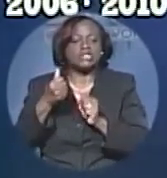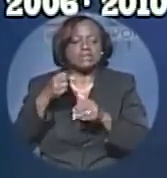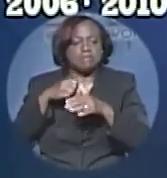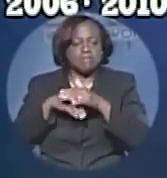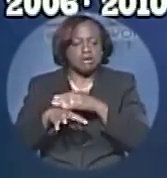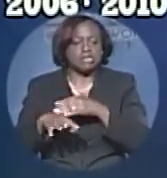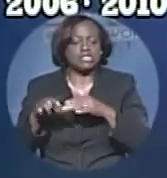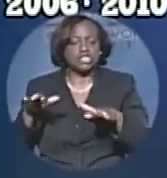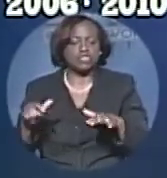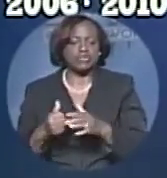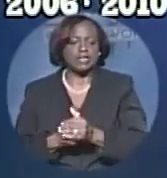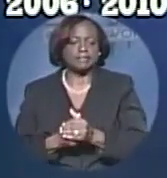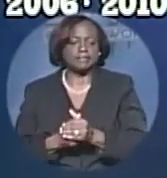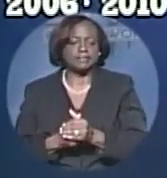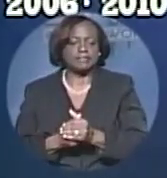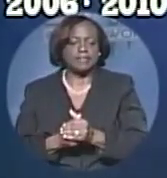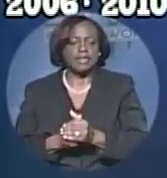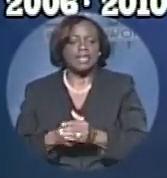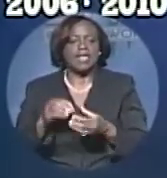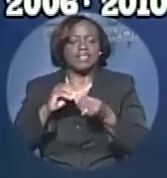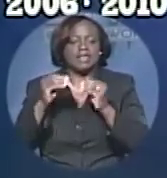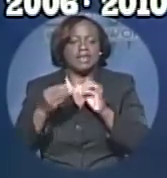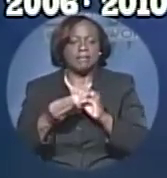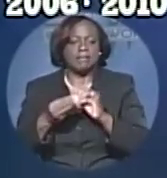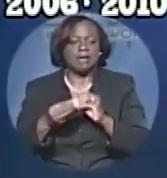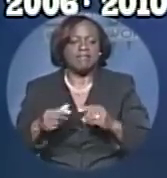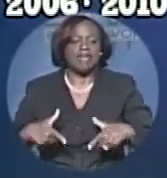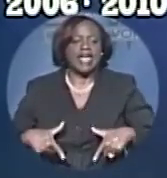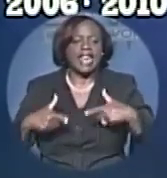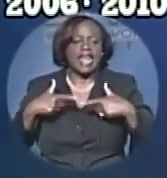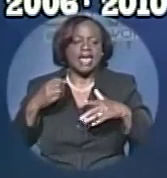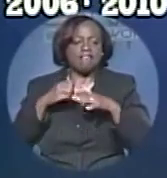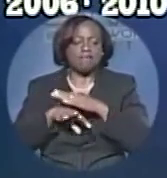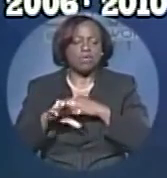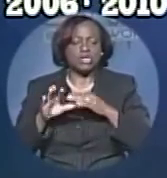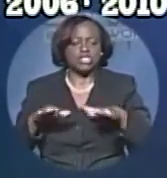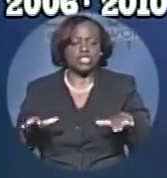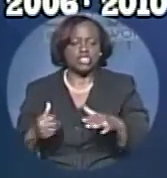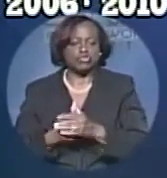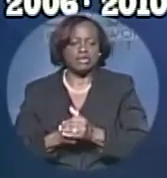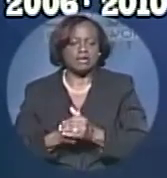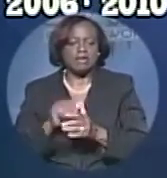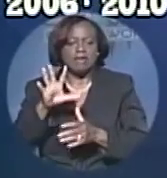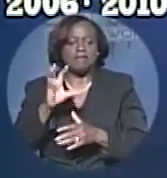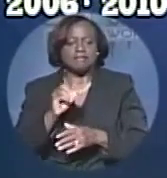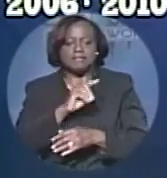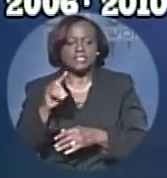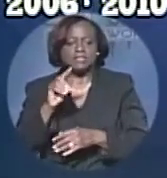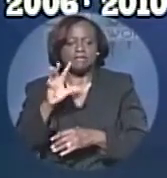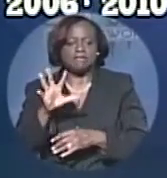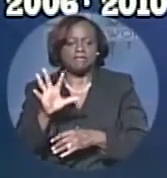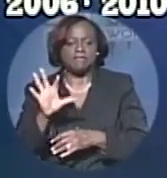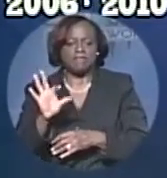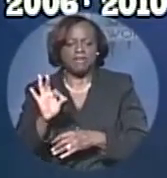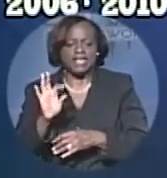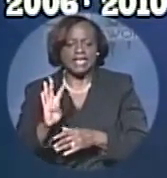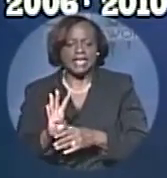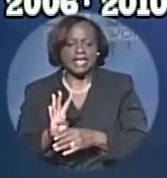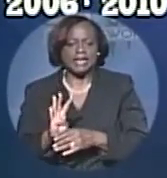rate, which is the number of live-born children per 1,000 female aged 15 to 49, was highest in the country between the